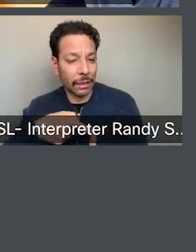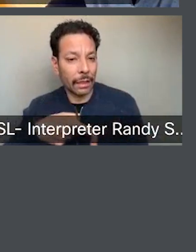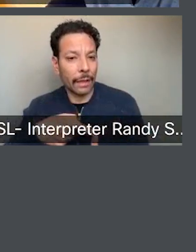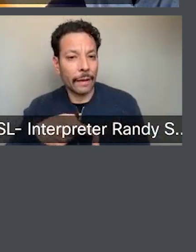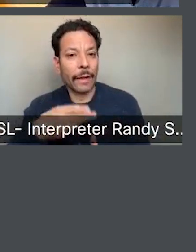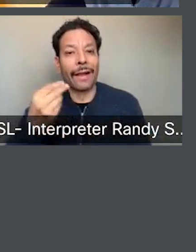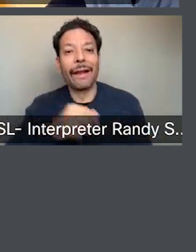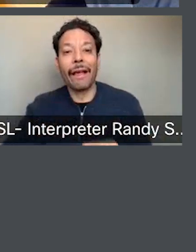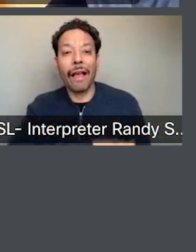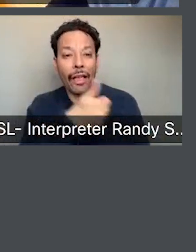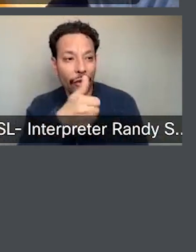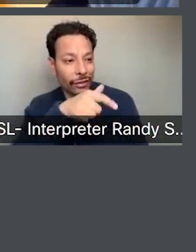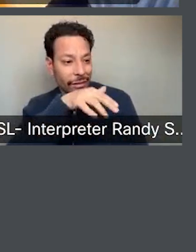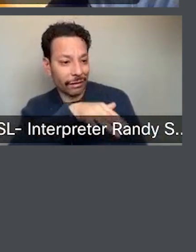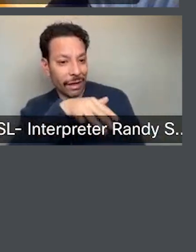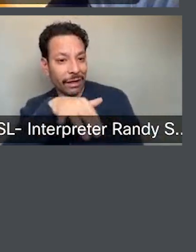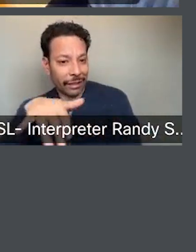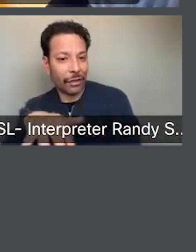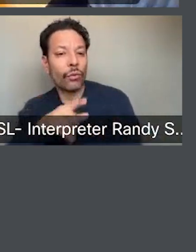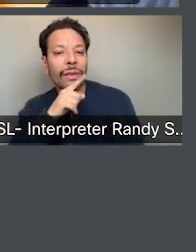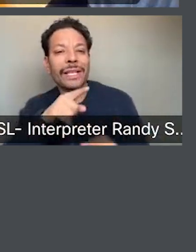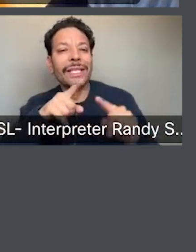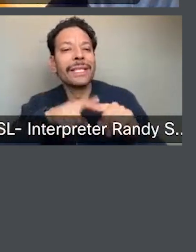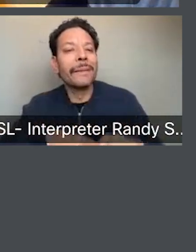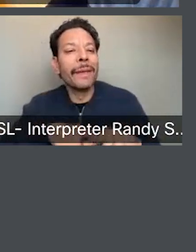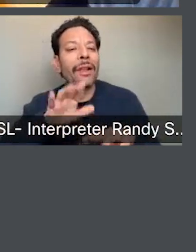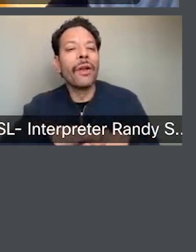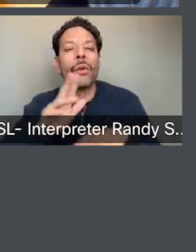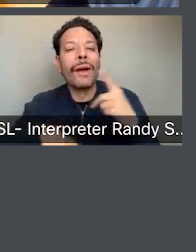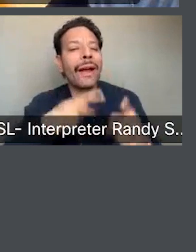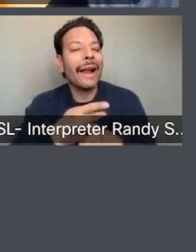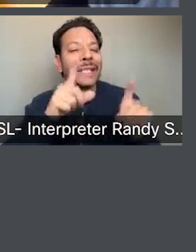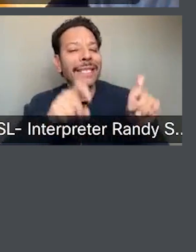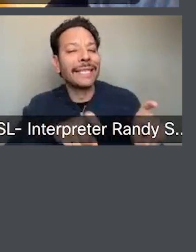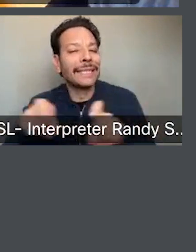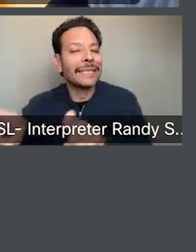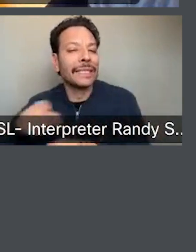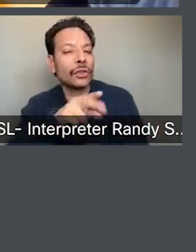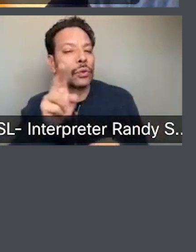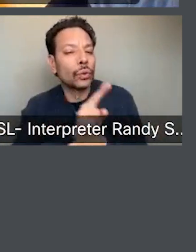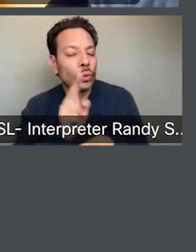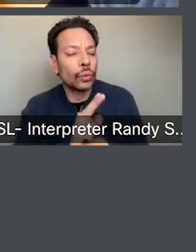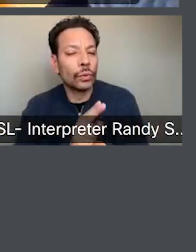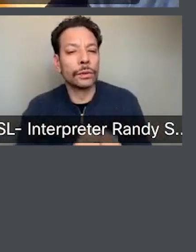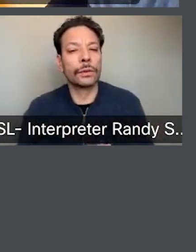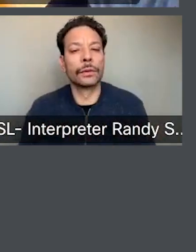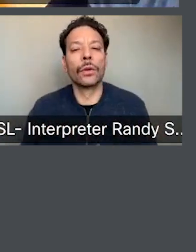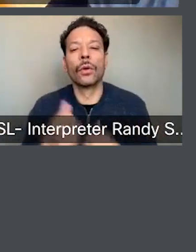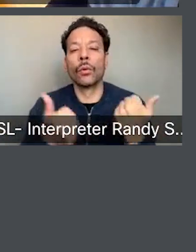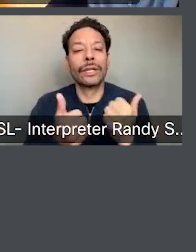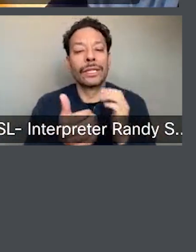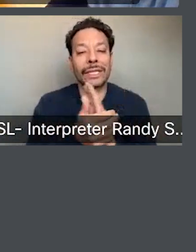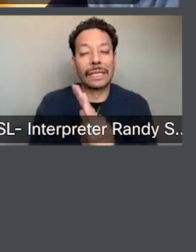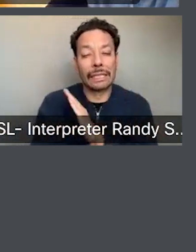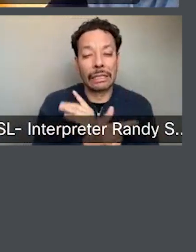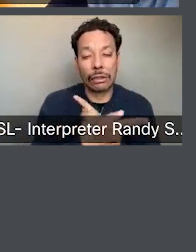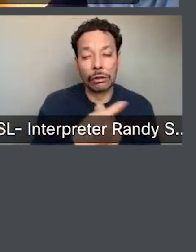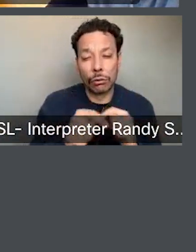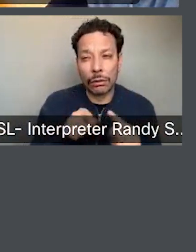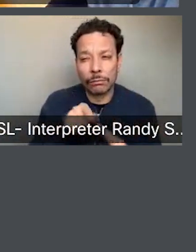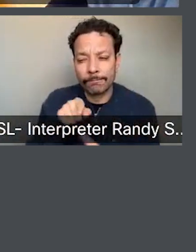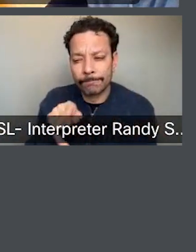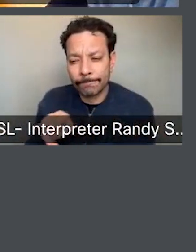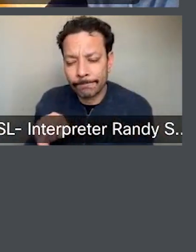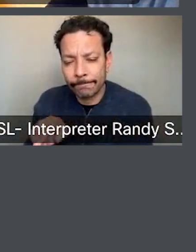other studies. It really depends on what kind of test they're using, what skill they're trying to tap into.